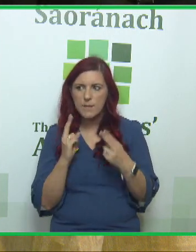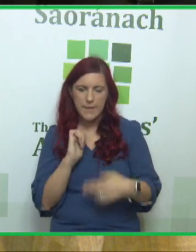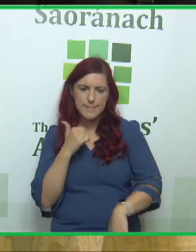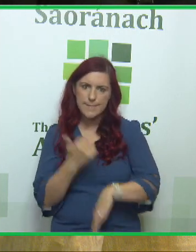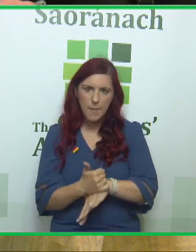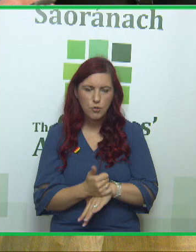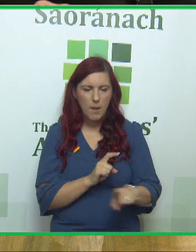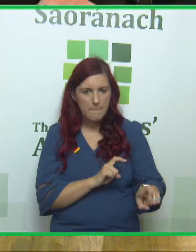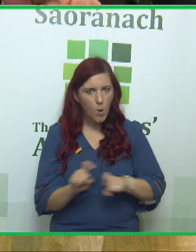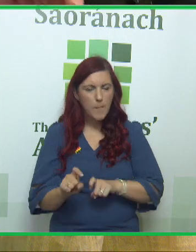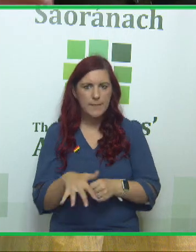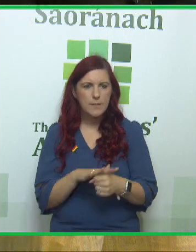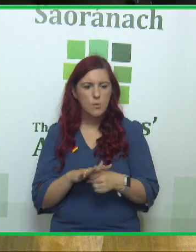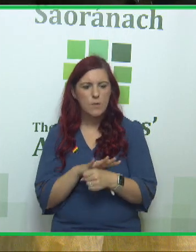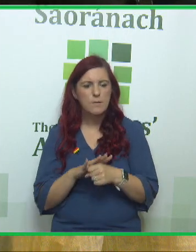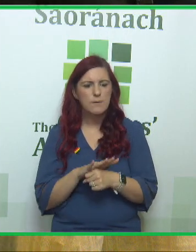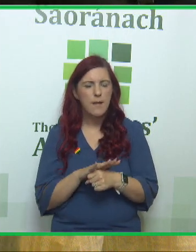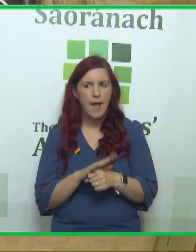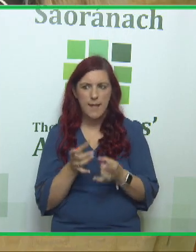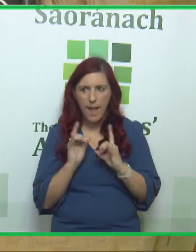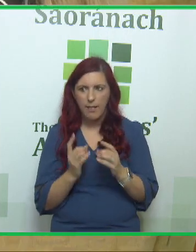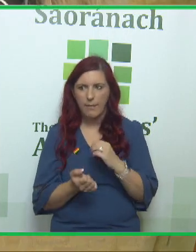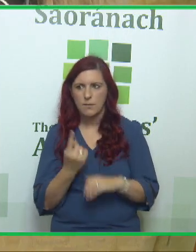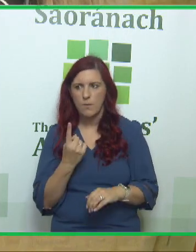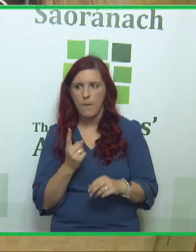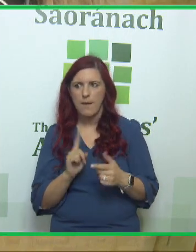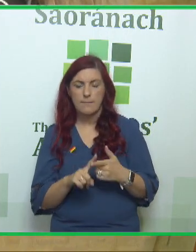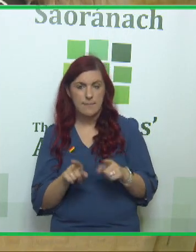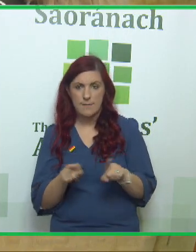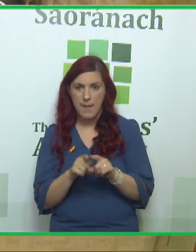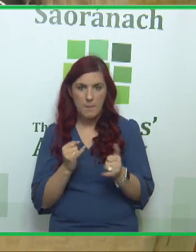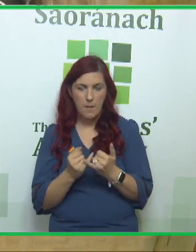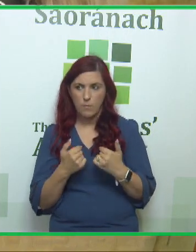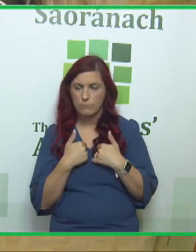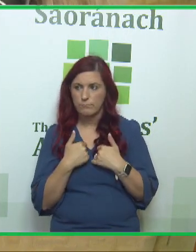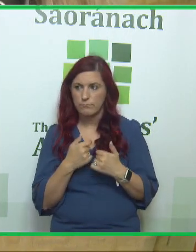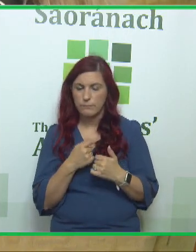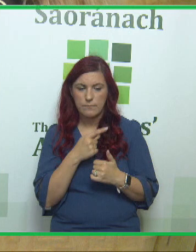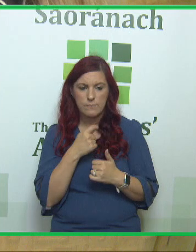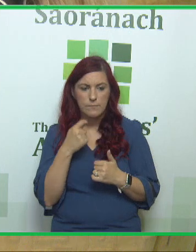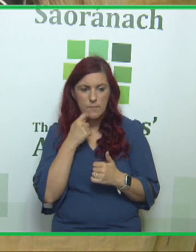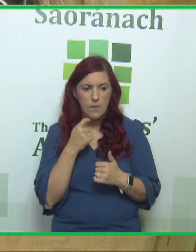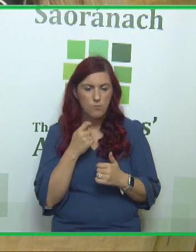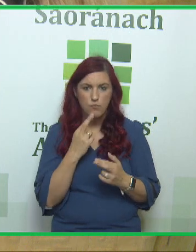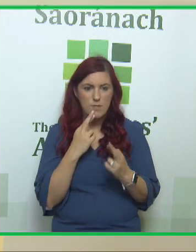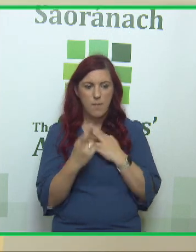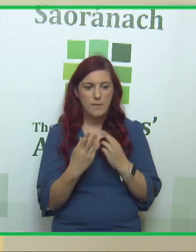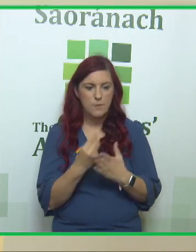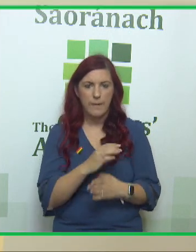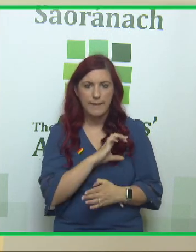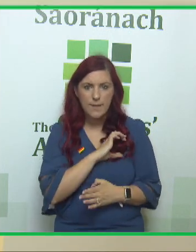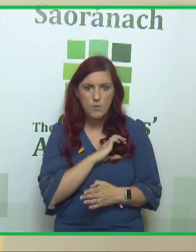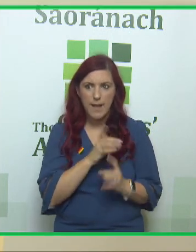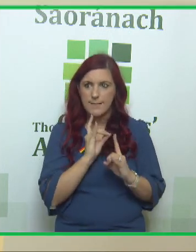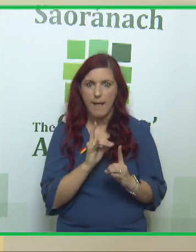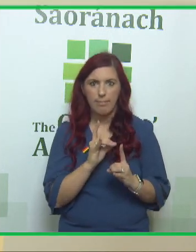footing as a health problem, and just like we've been capable of responding to cancer as a health